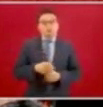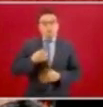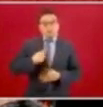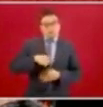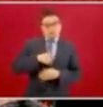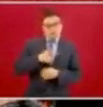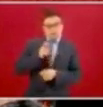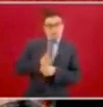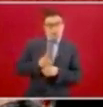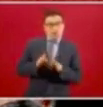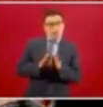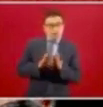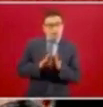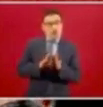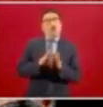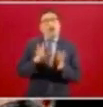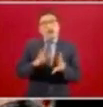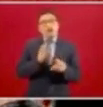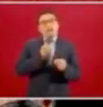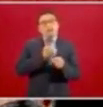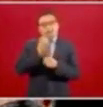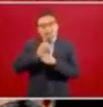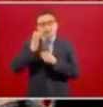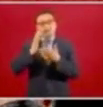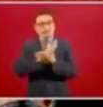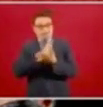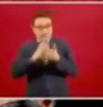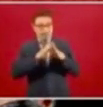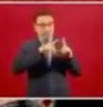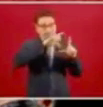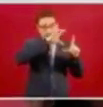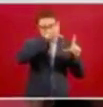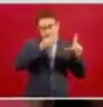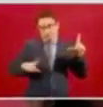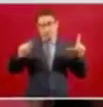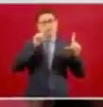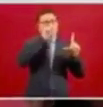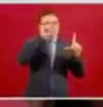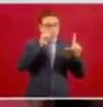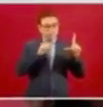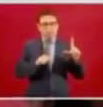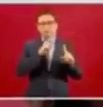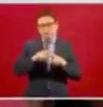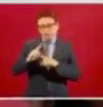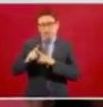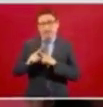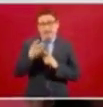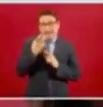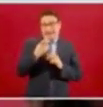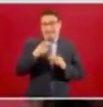We can also look at this, looking at the per state distribution.